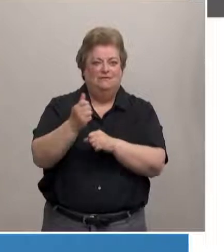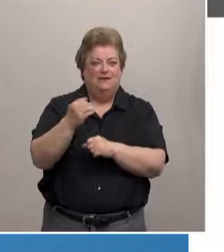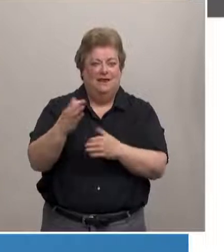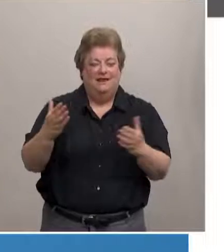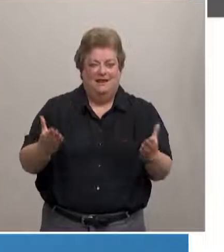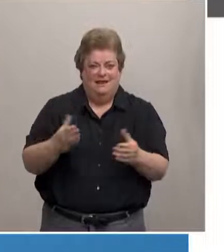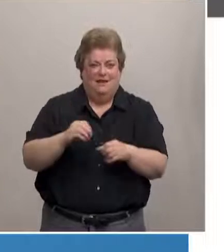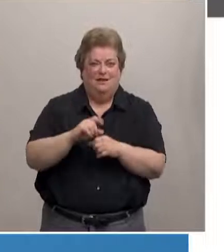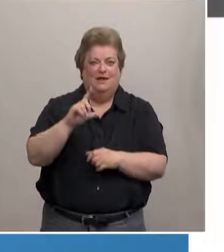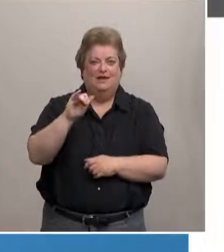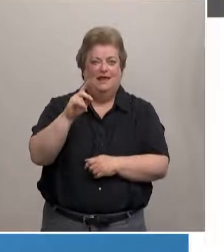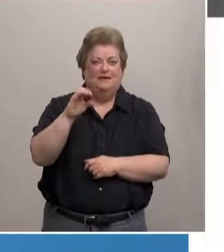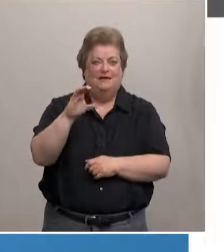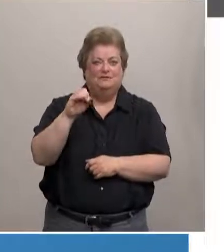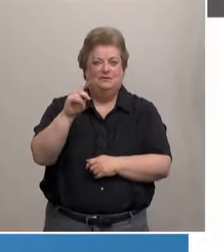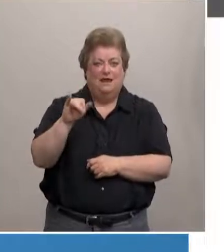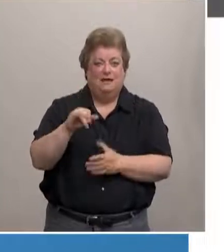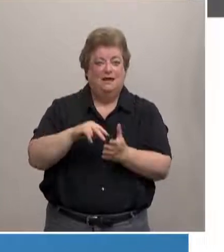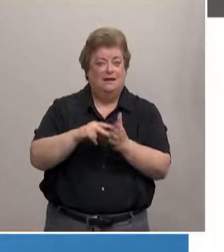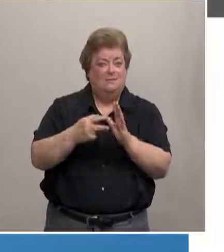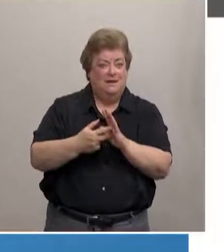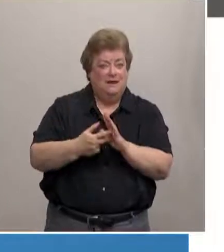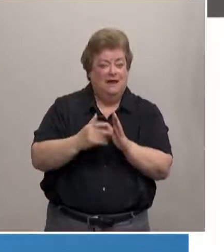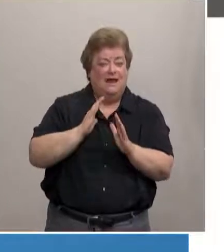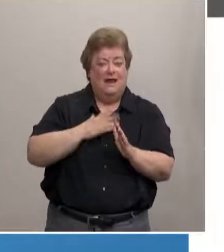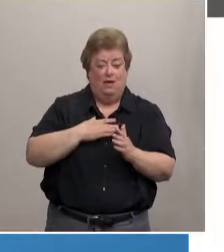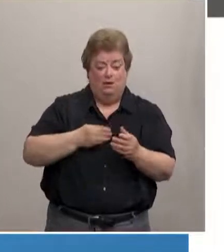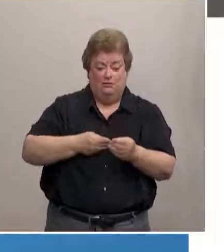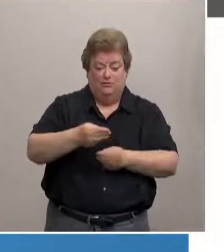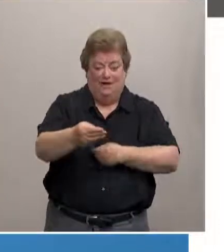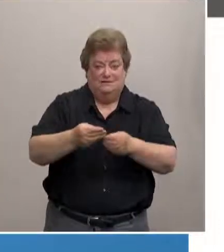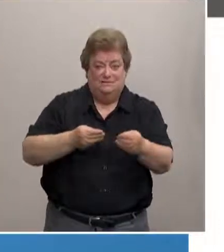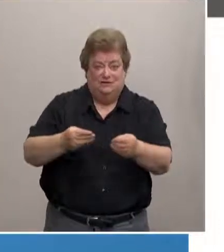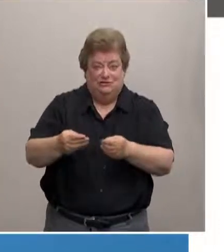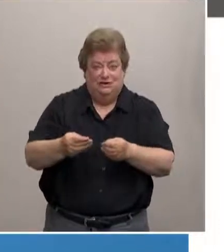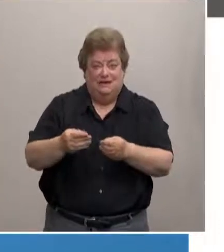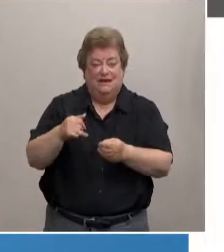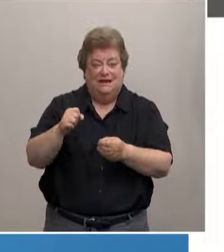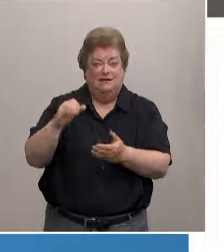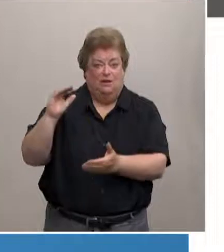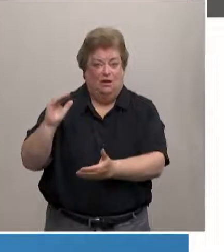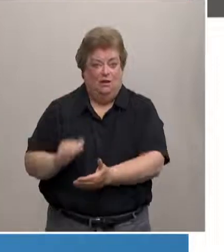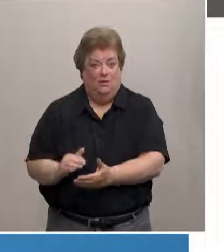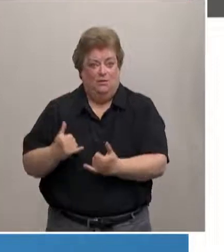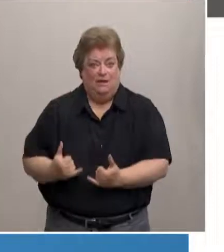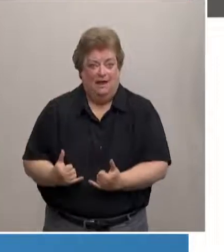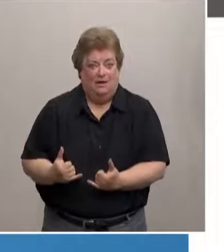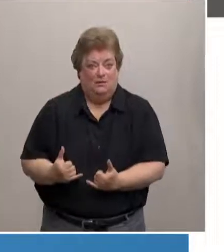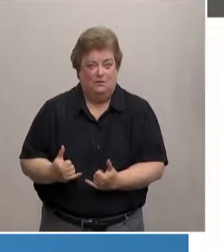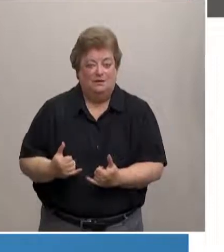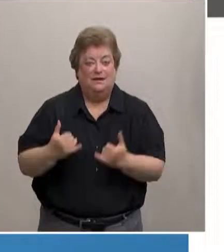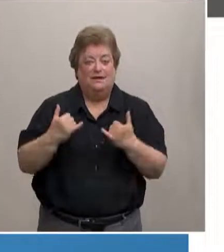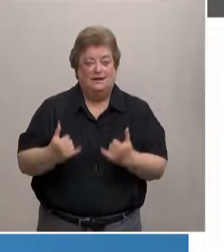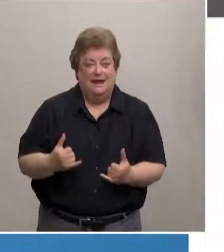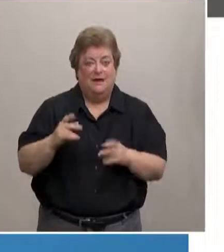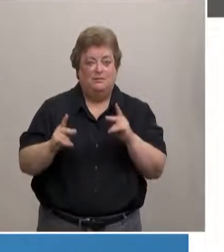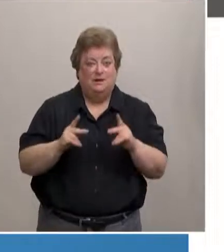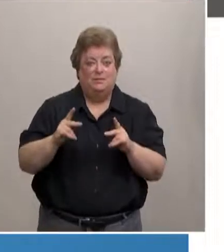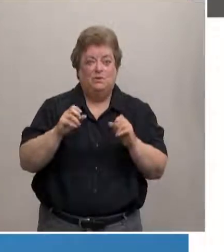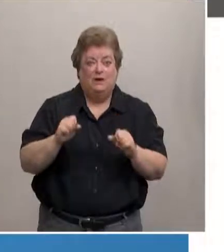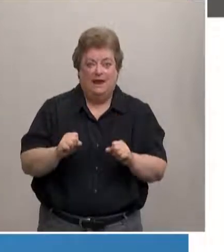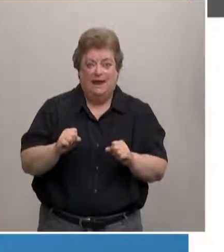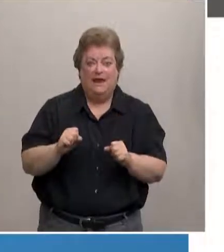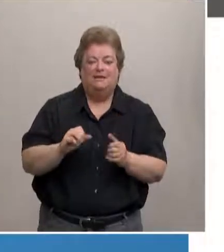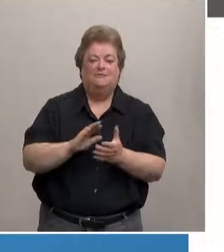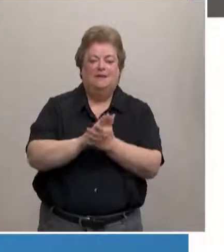in Lancaster County, meaning our transmission is low. At this level, people in the community may